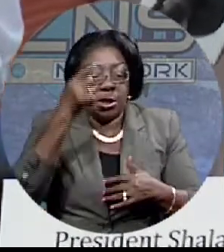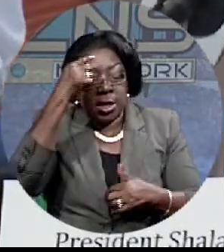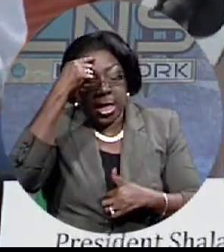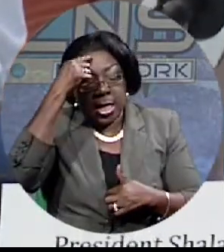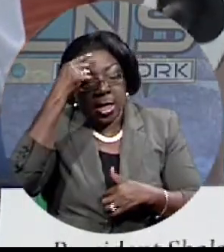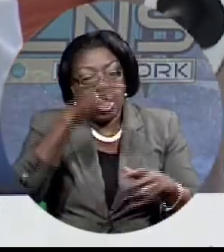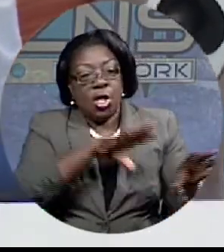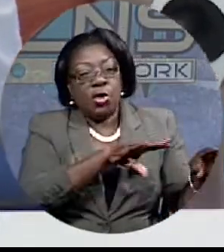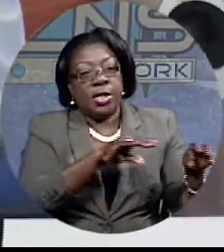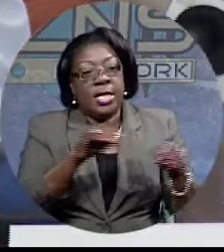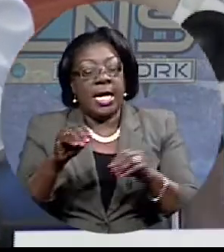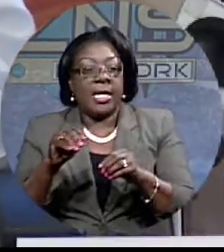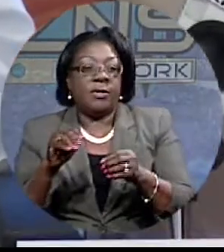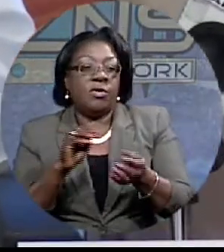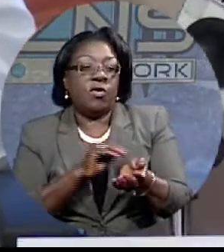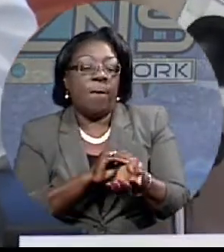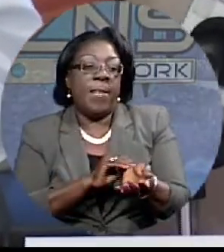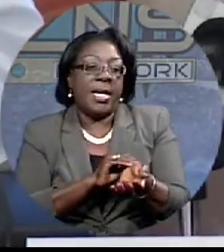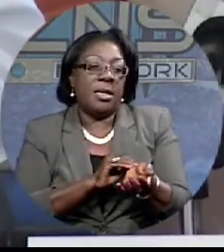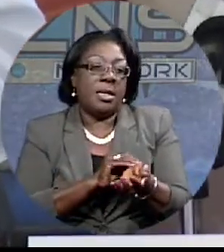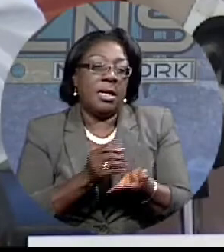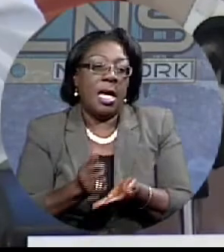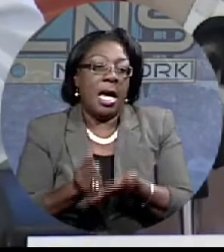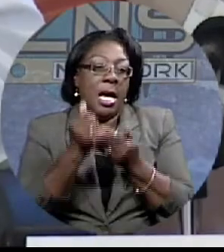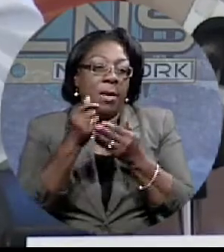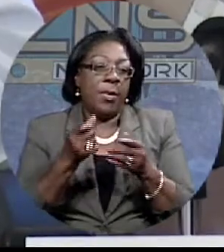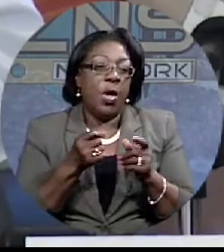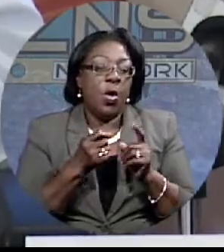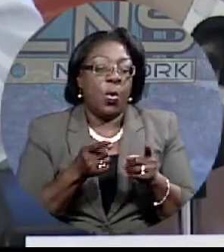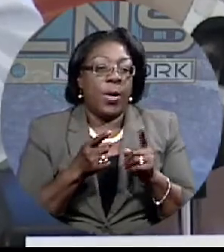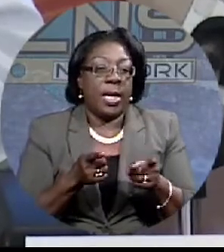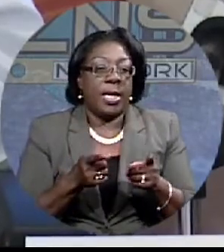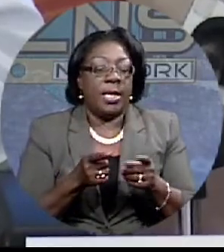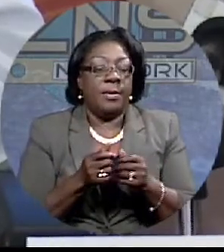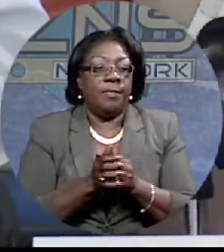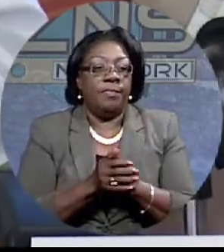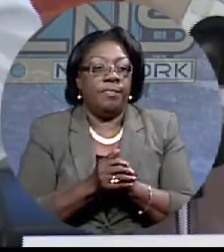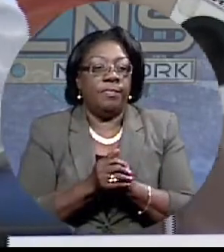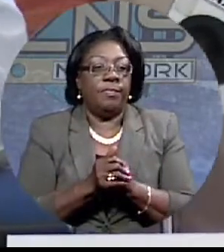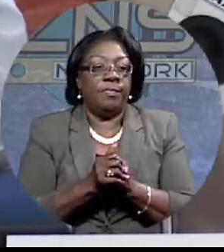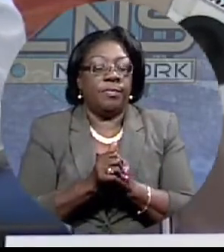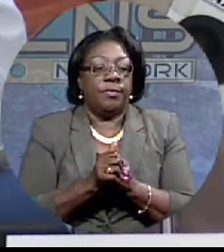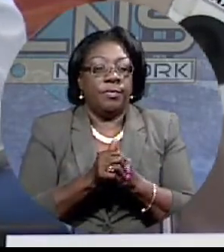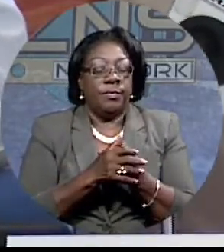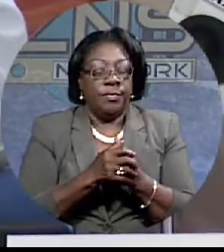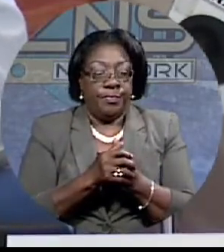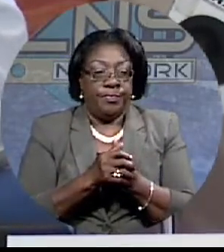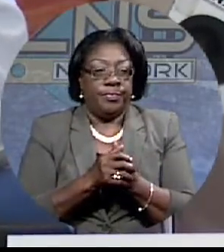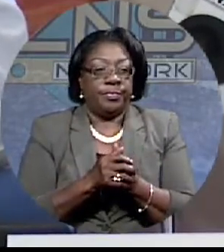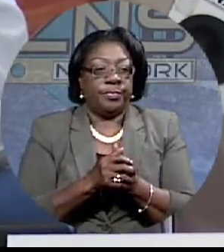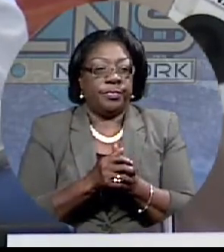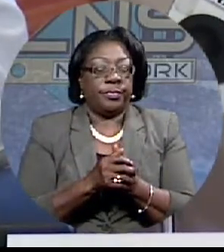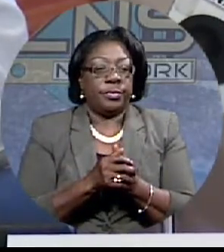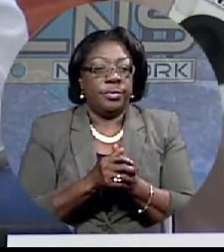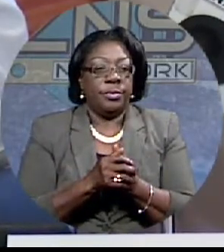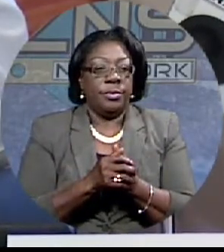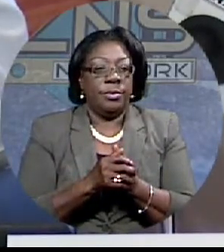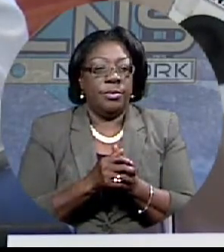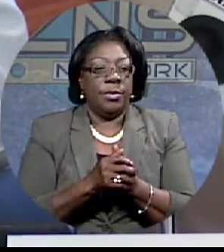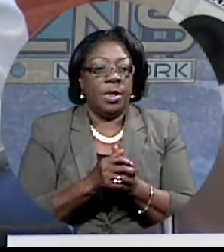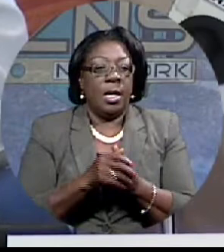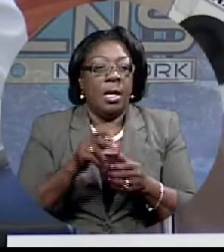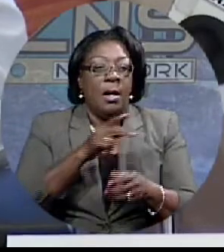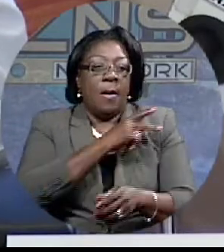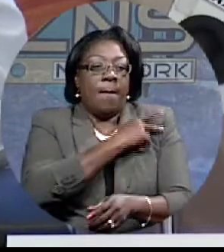academic medicine as U Health expands its footprint around our region.